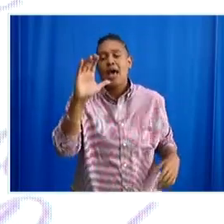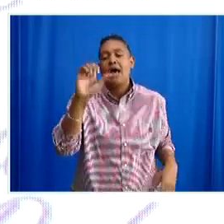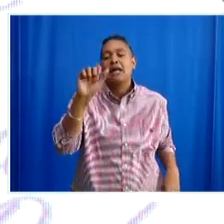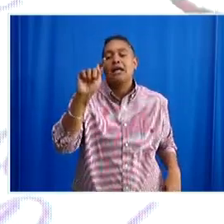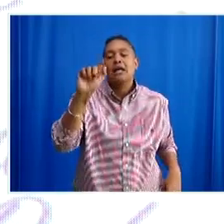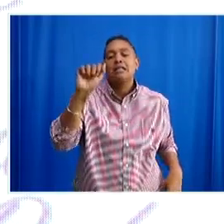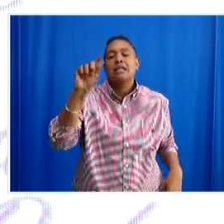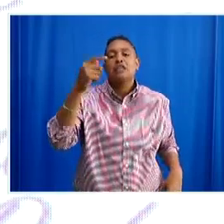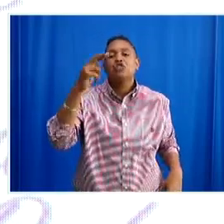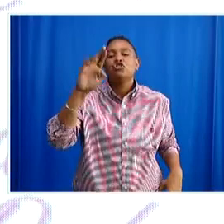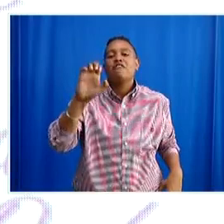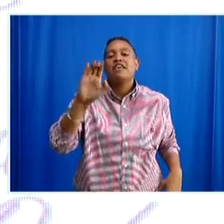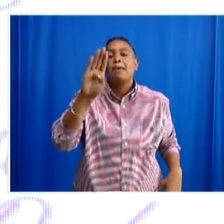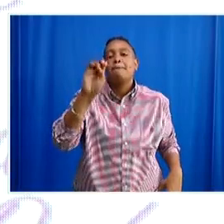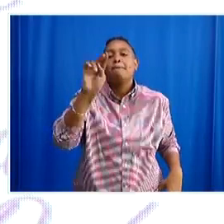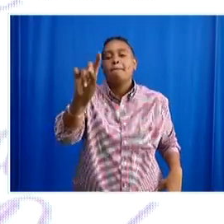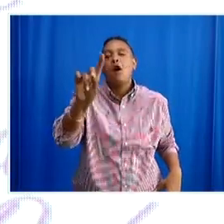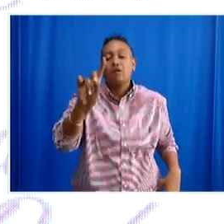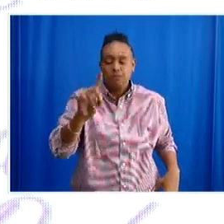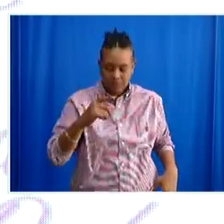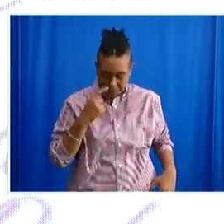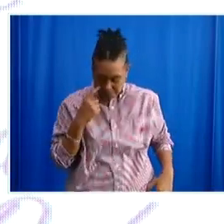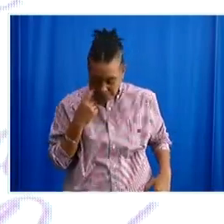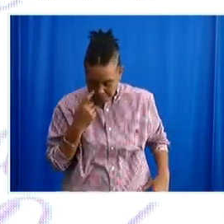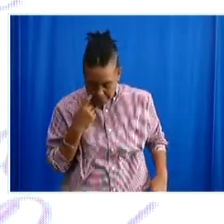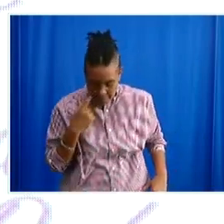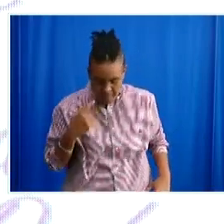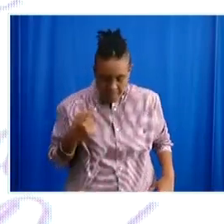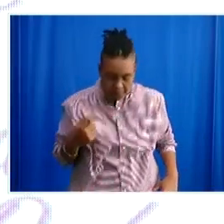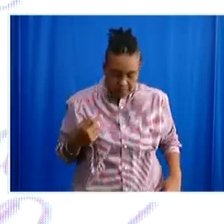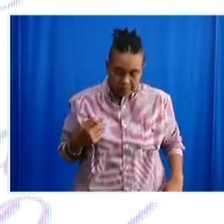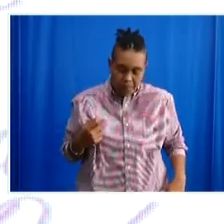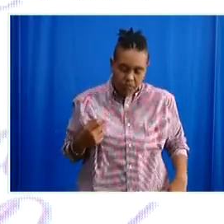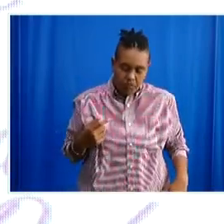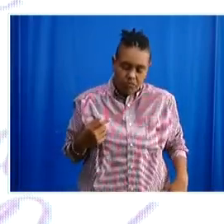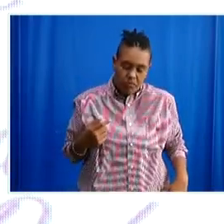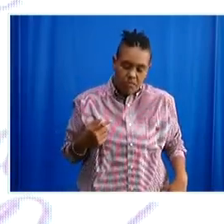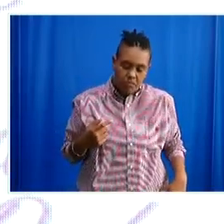catastrophe bond, where investors